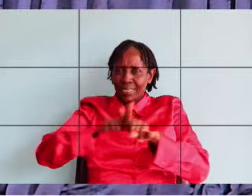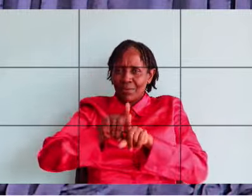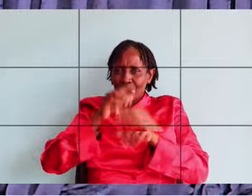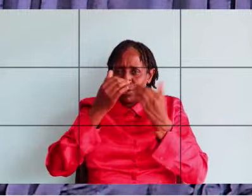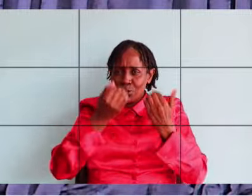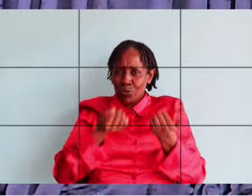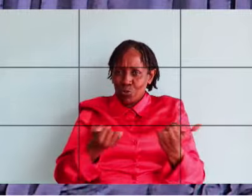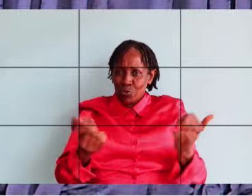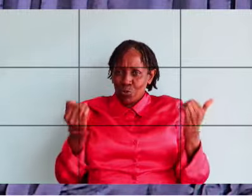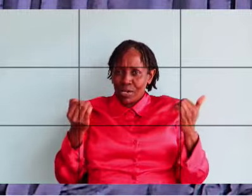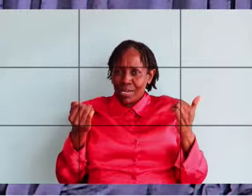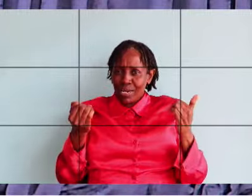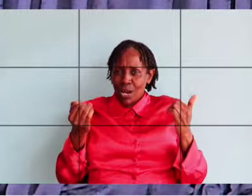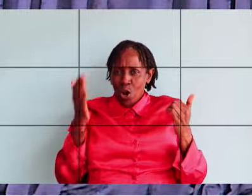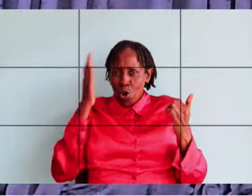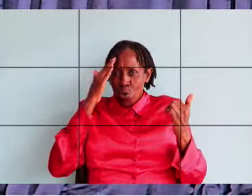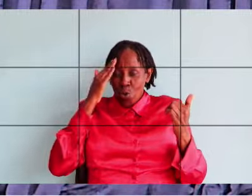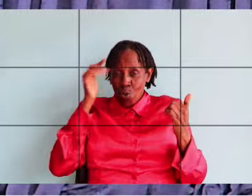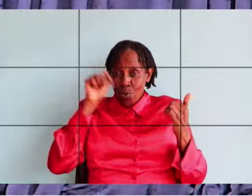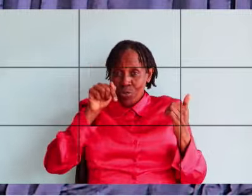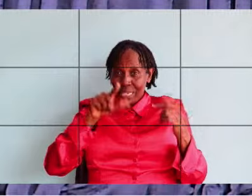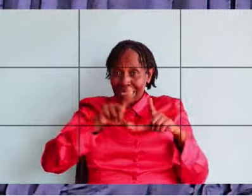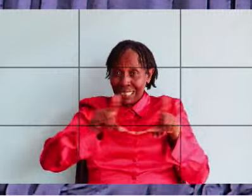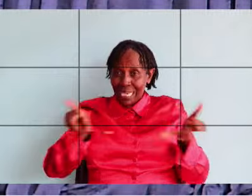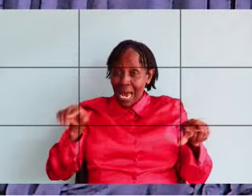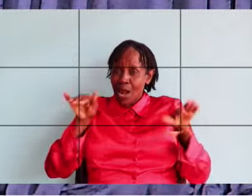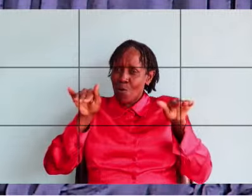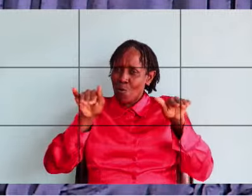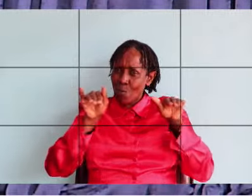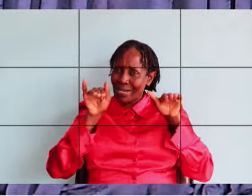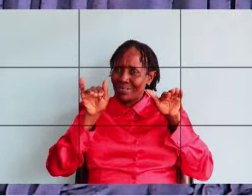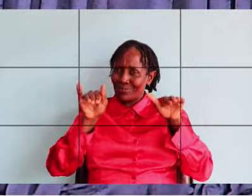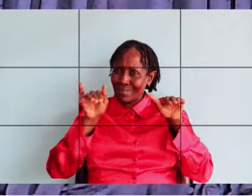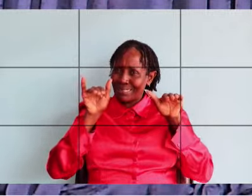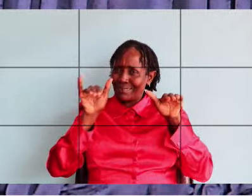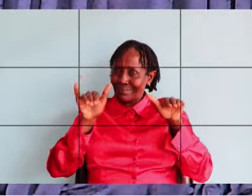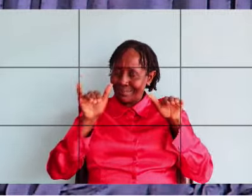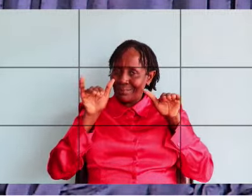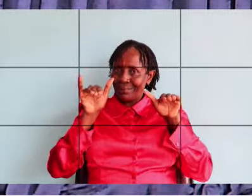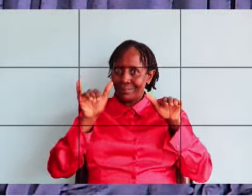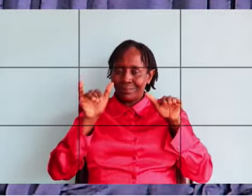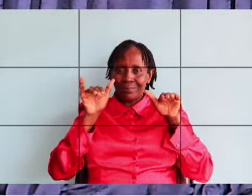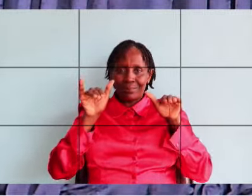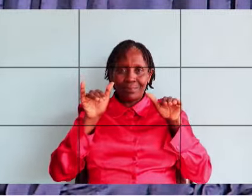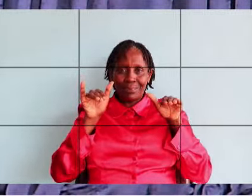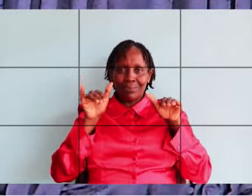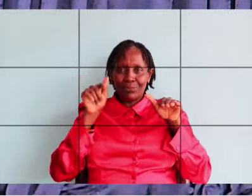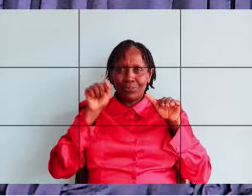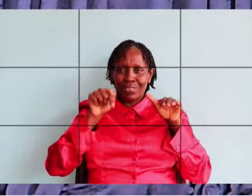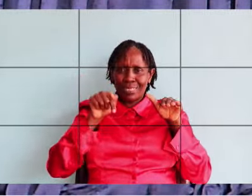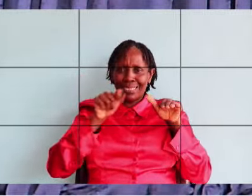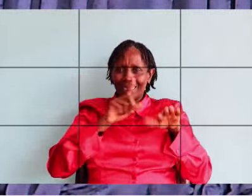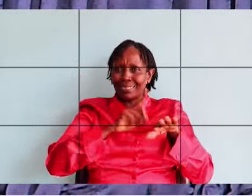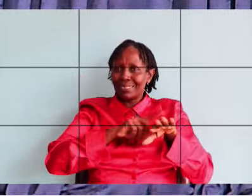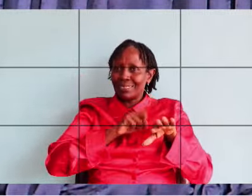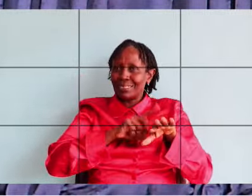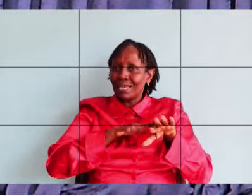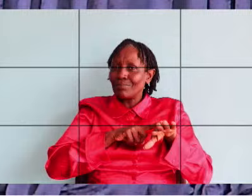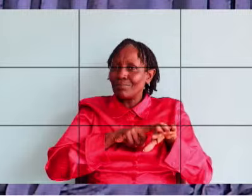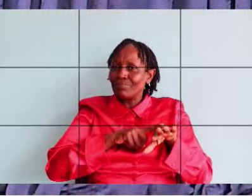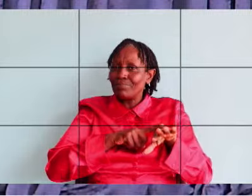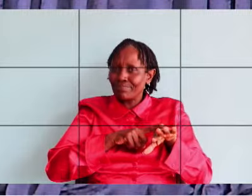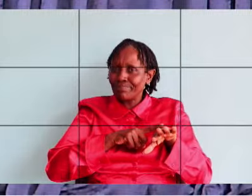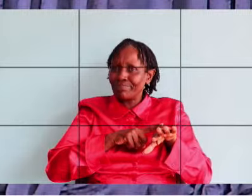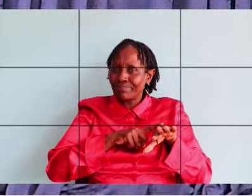this particular land. So guys have been waiting. They've been in state, you know, they're like, yeah, we're waiting for this particular moment to come. And